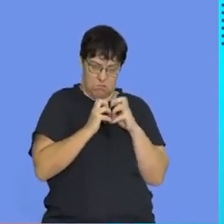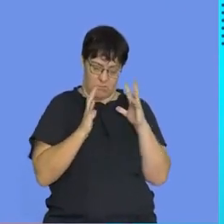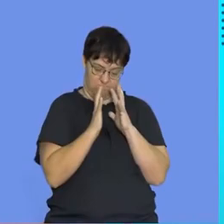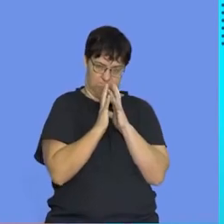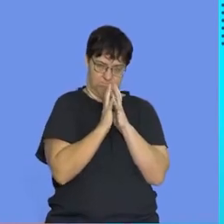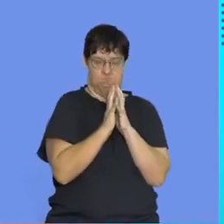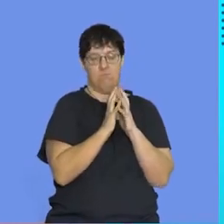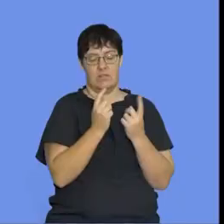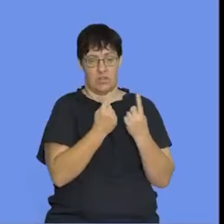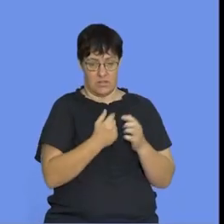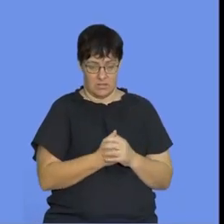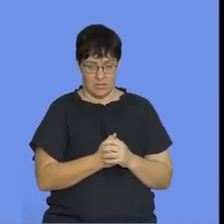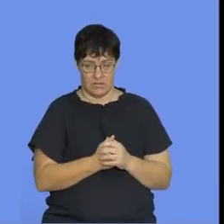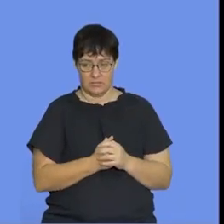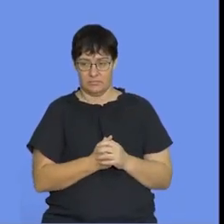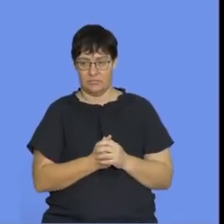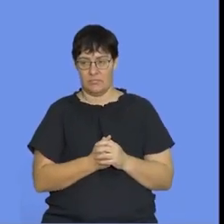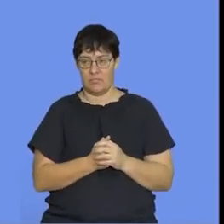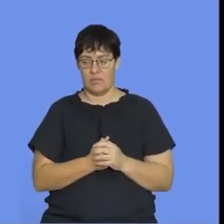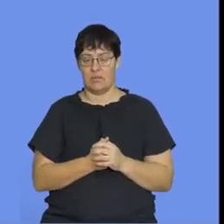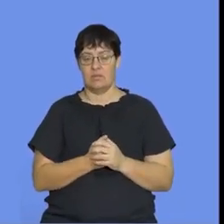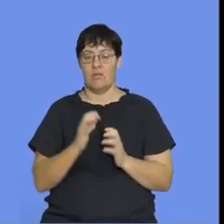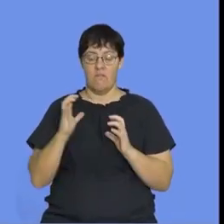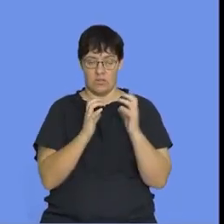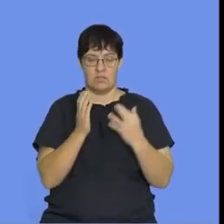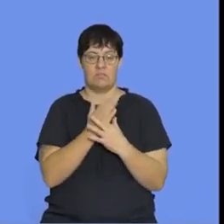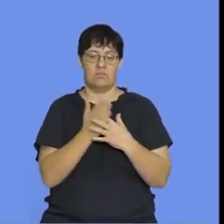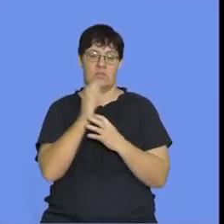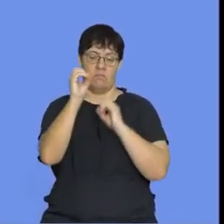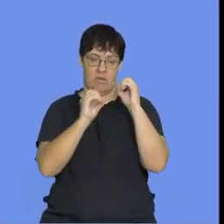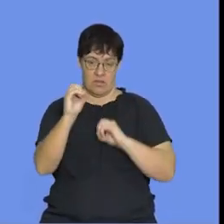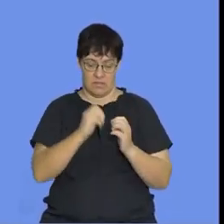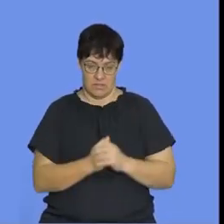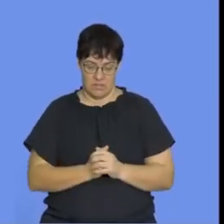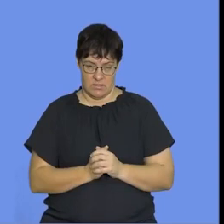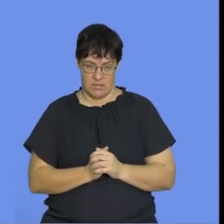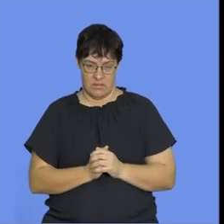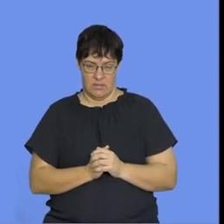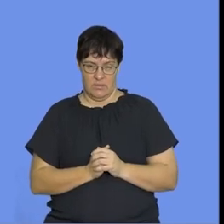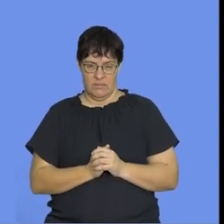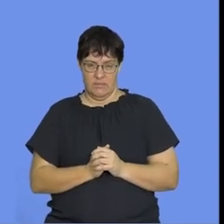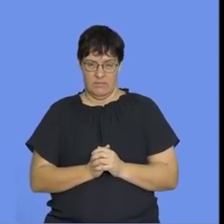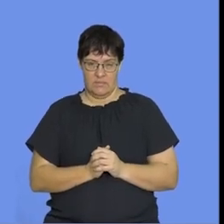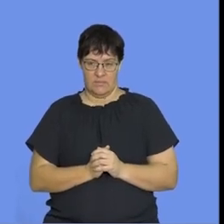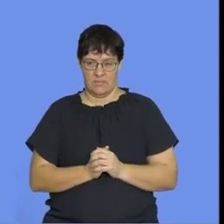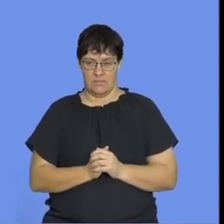actually intermolecular forces. So these are forces between molecules, okay?